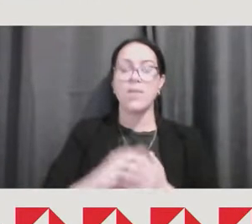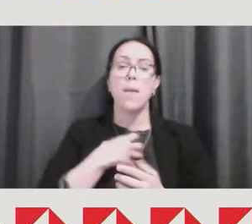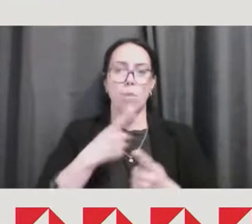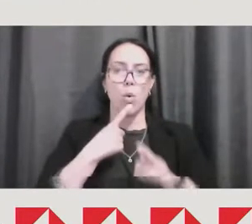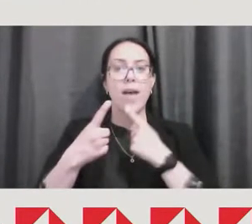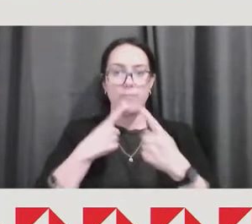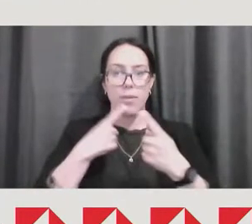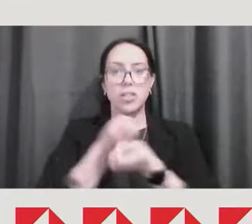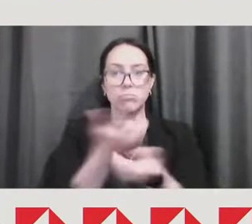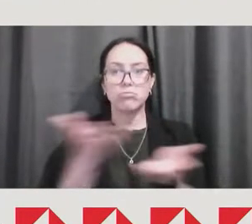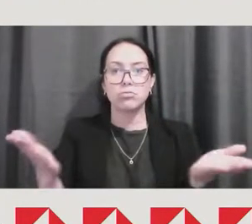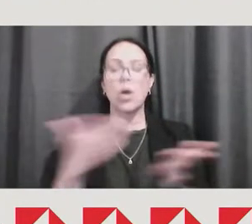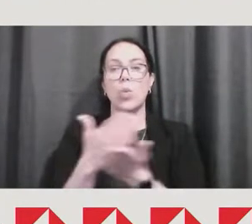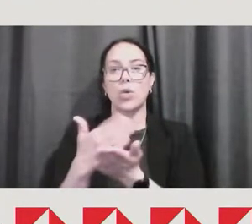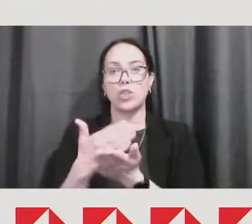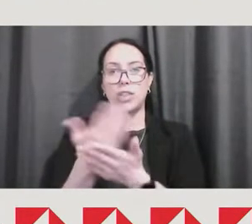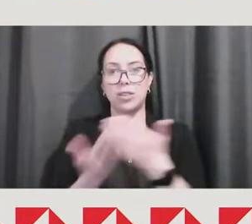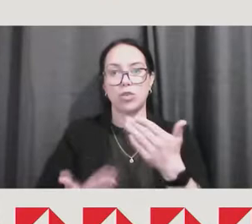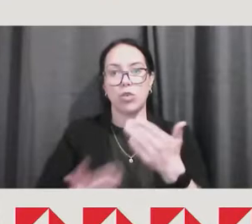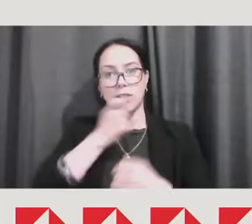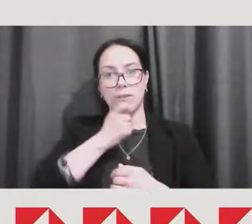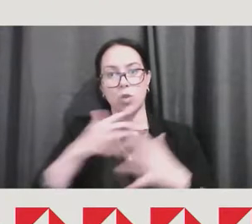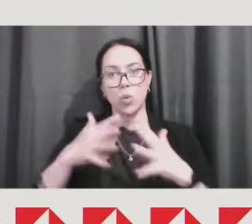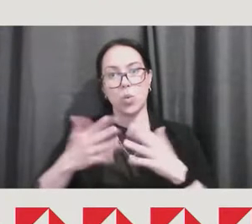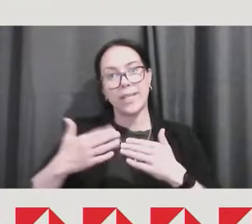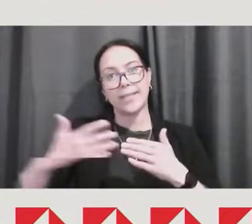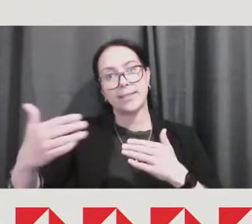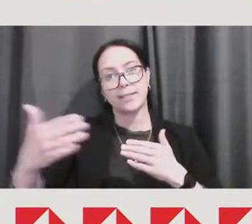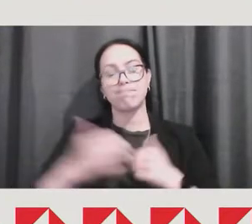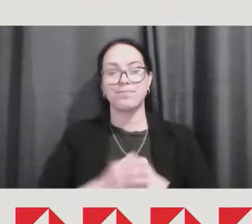stories um in the next next few weeks